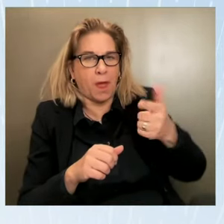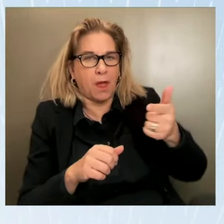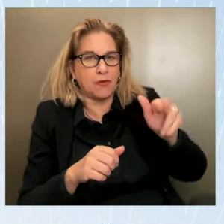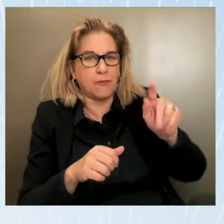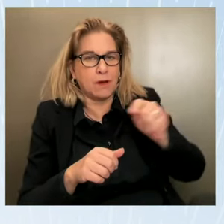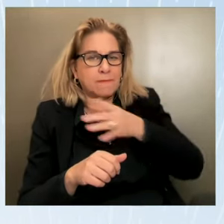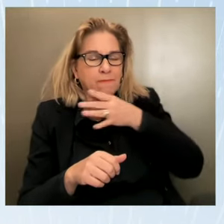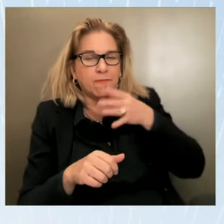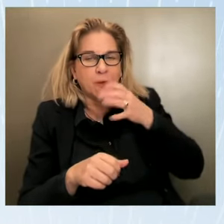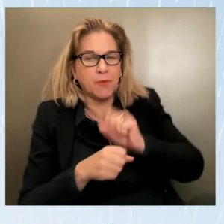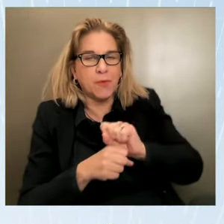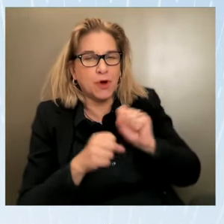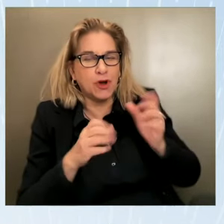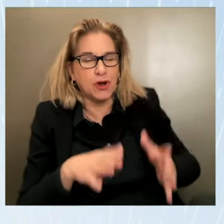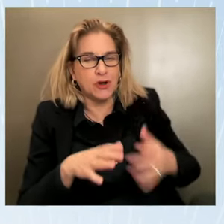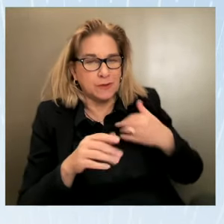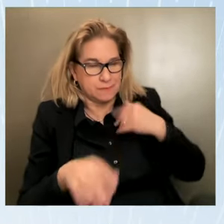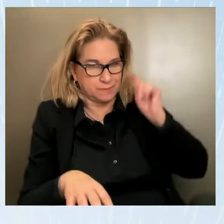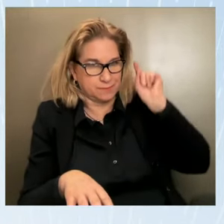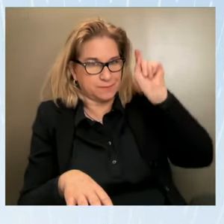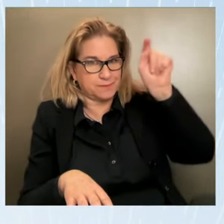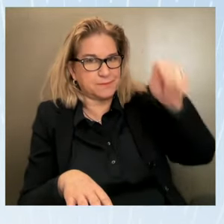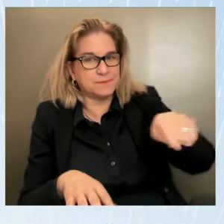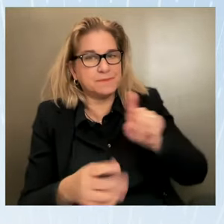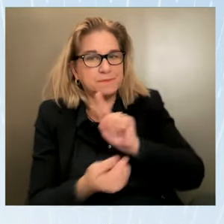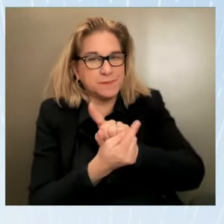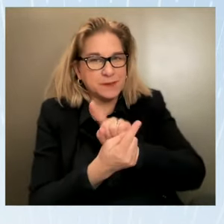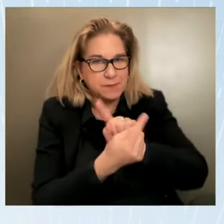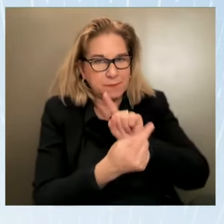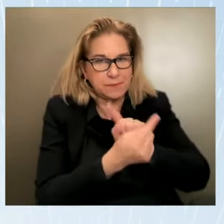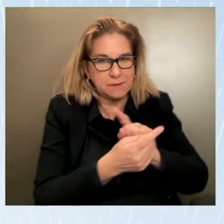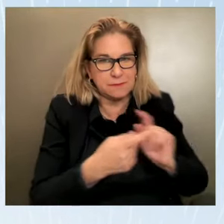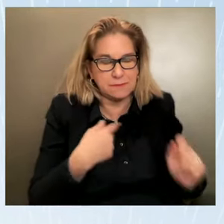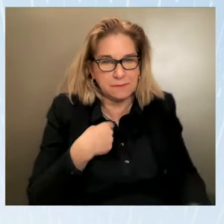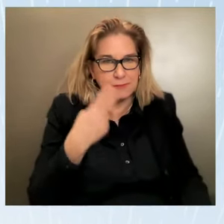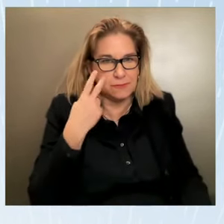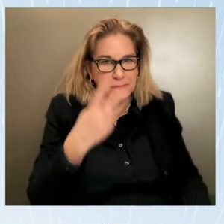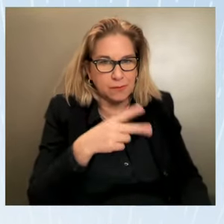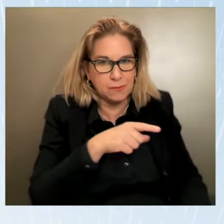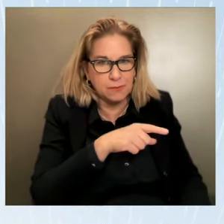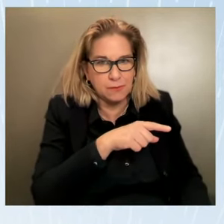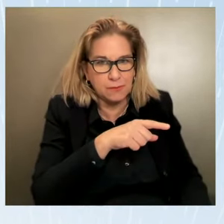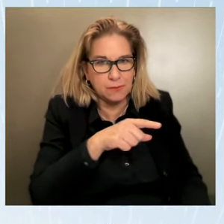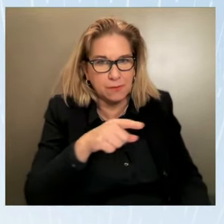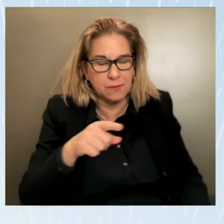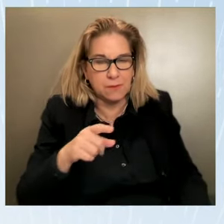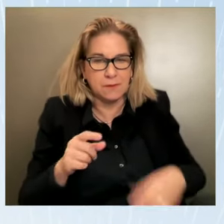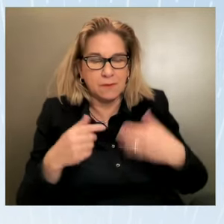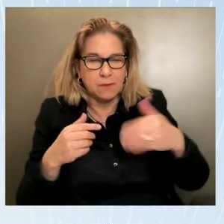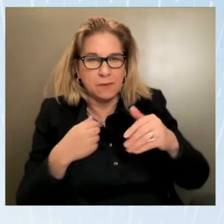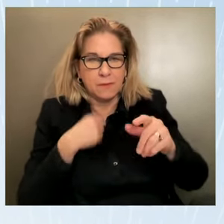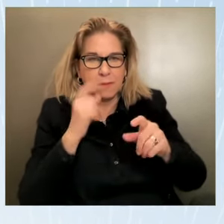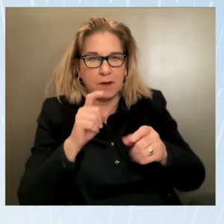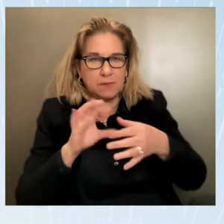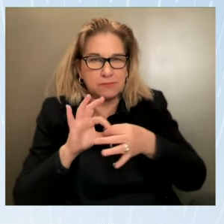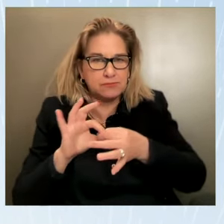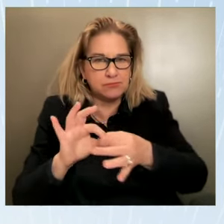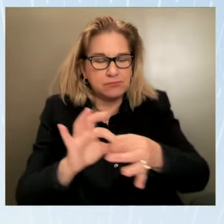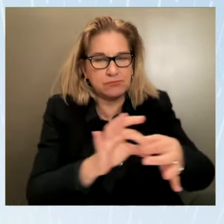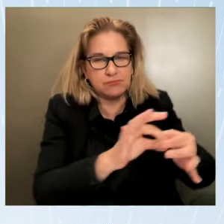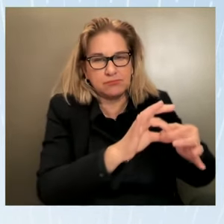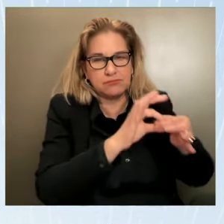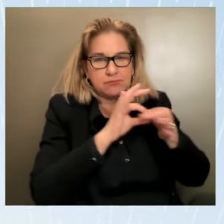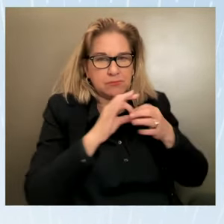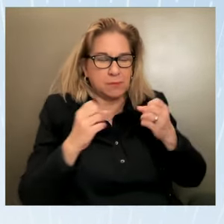so important that we coordinate. There were so many issues that were raised that were cross-cutting, including those that the EEOC